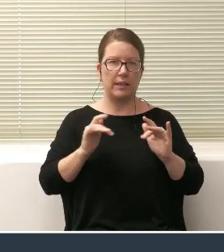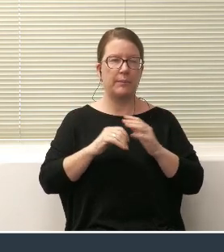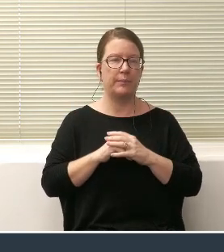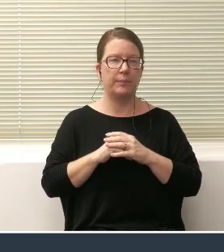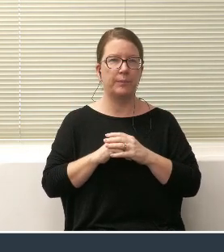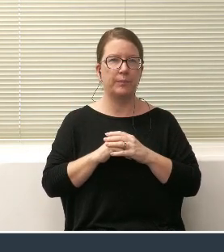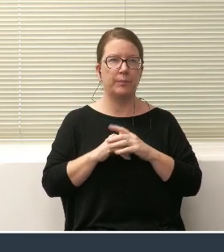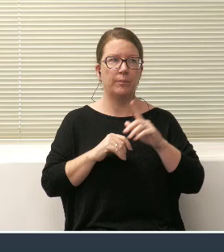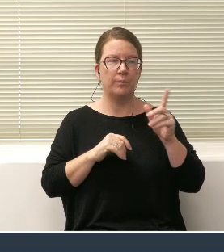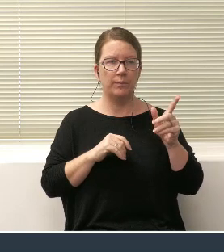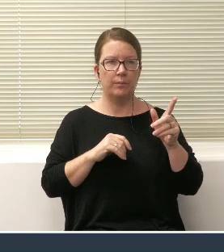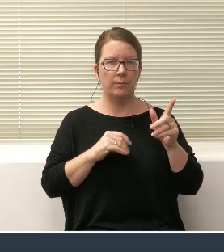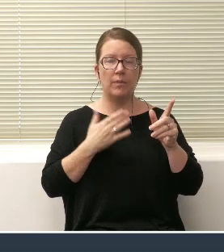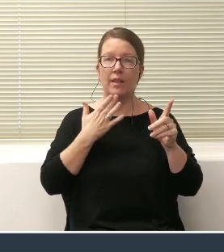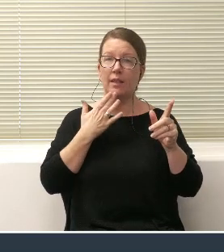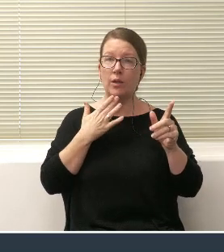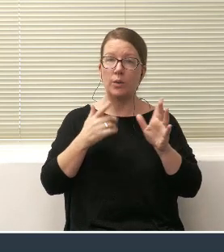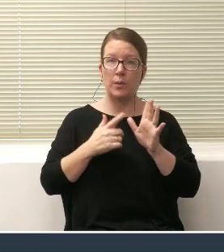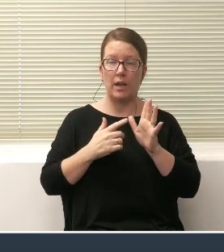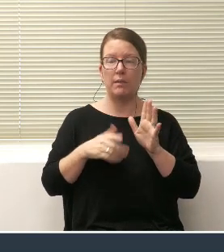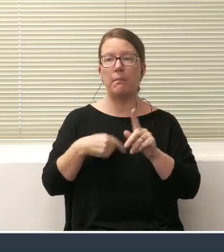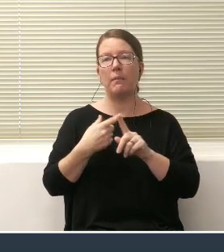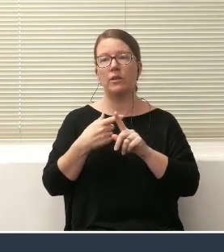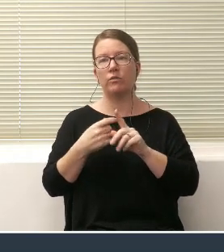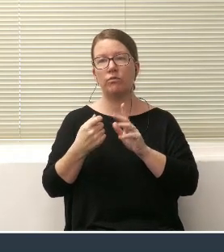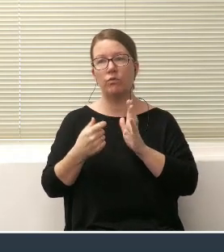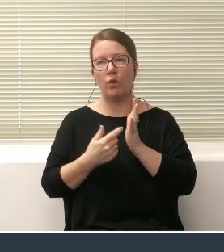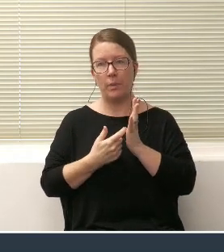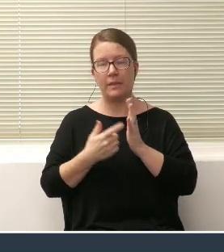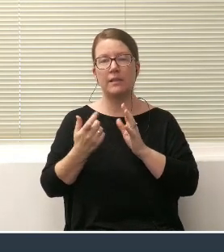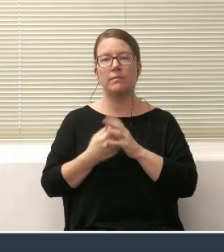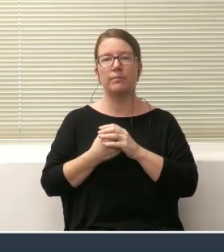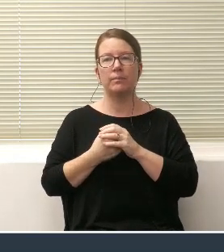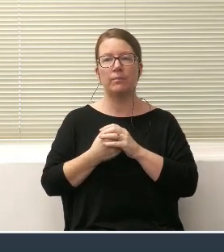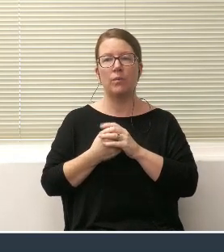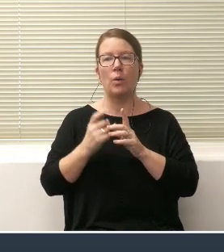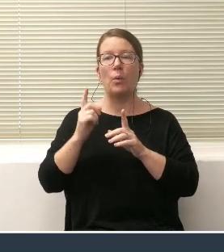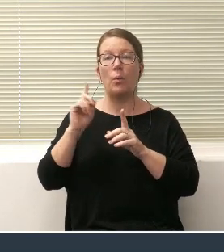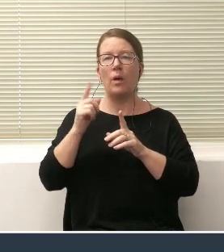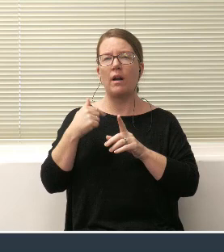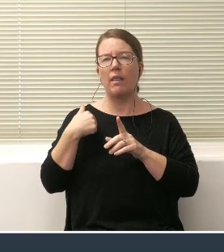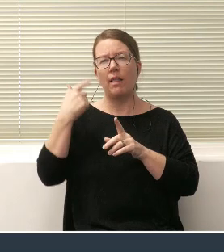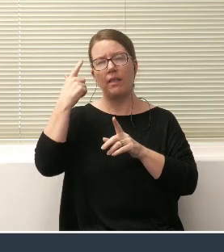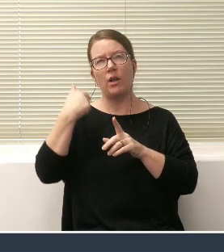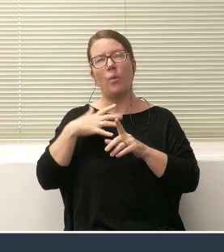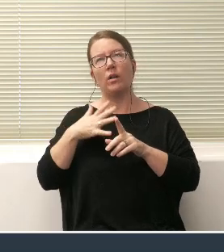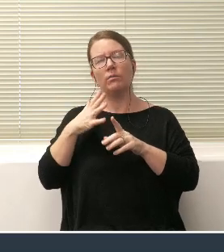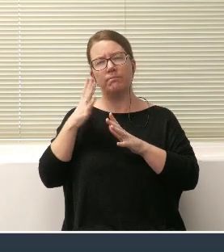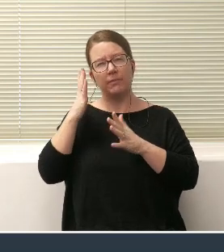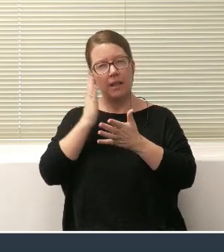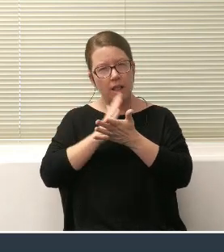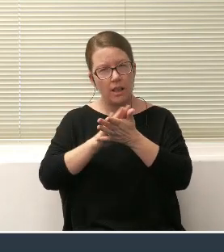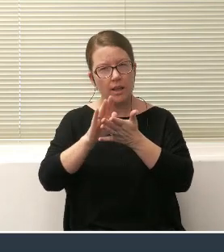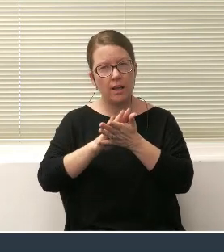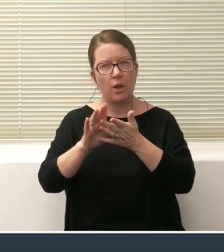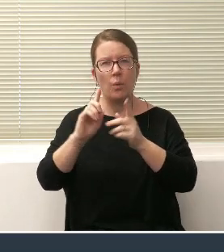Mayor. Thank you, Anne and Thunis and the team for pulling it together. One of the things I'm trying to get straight in my mind is the